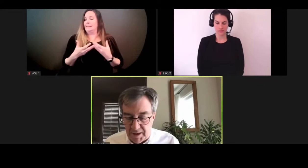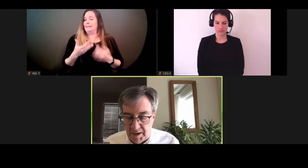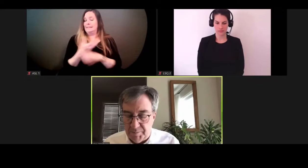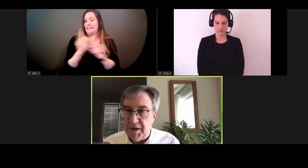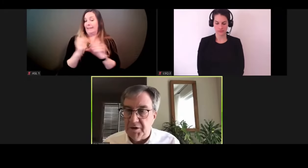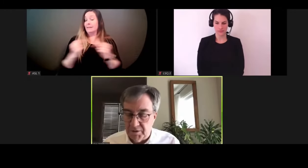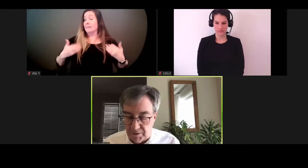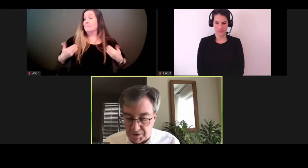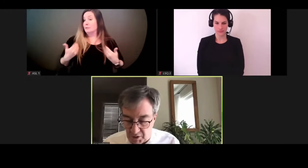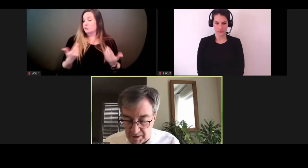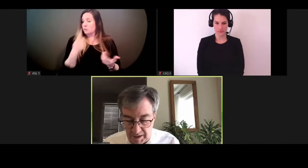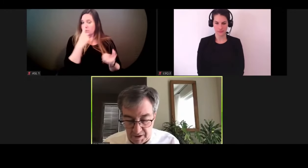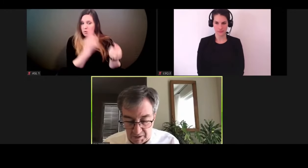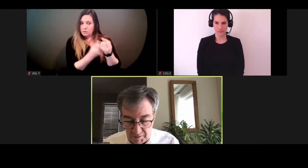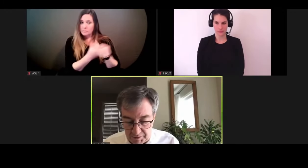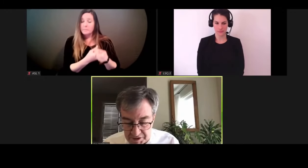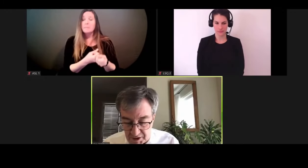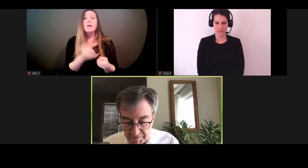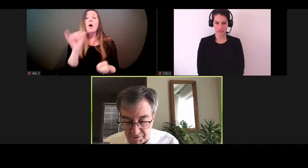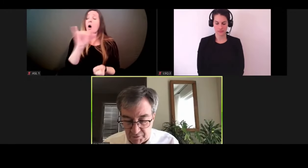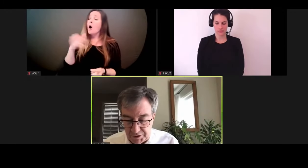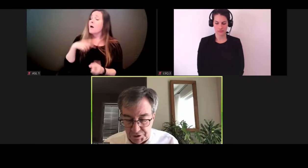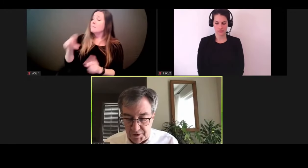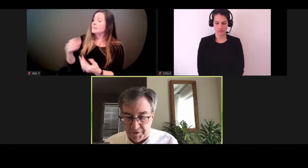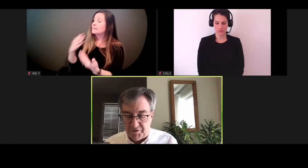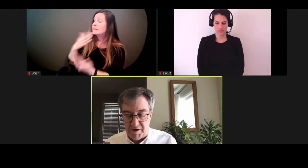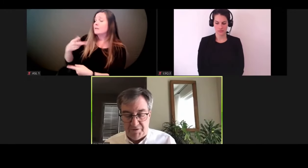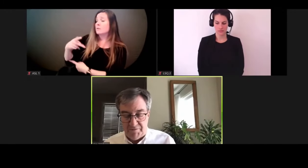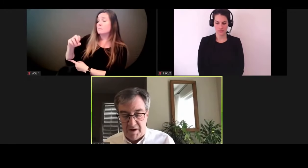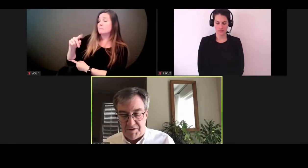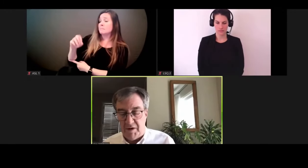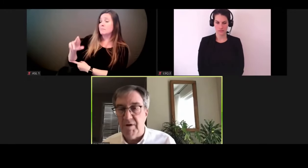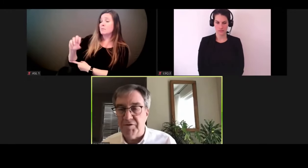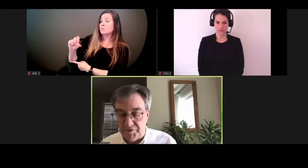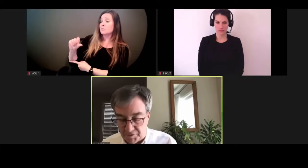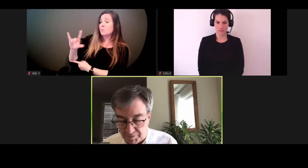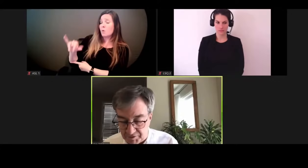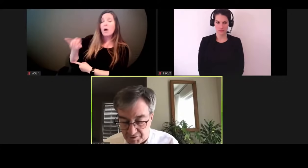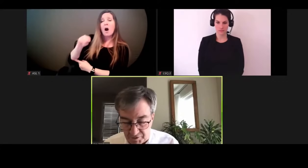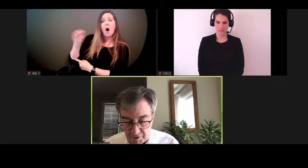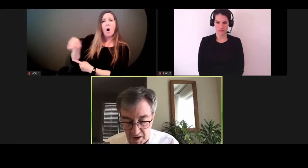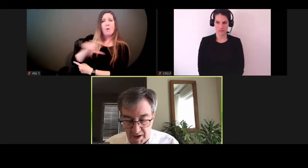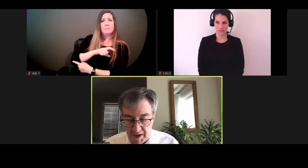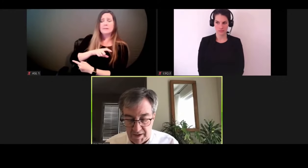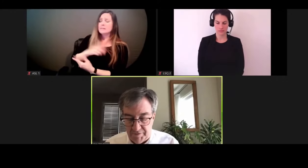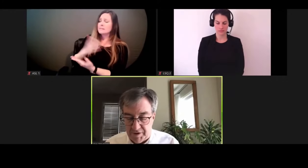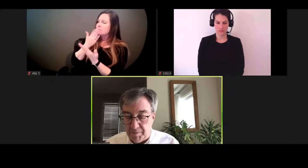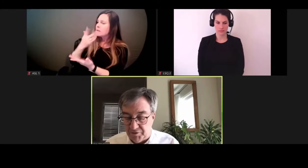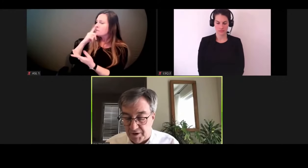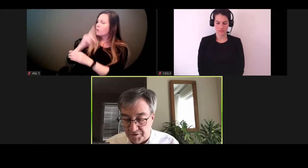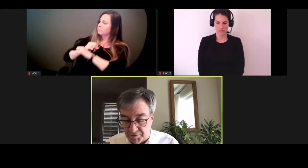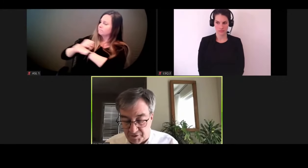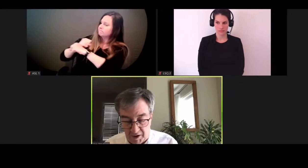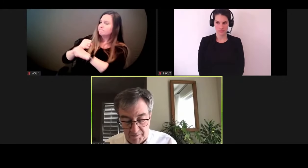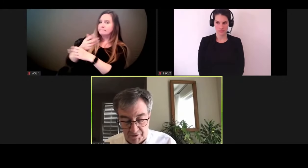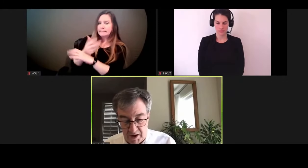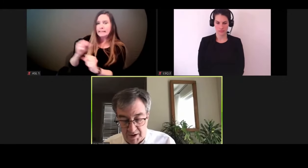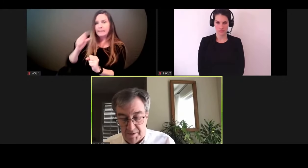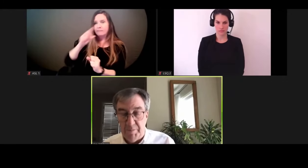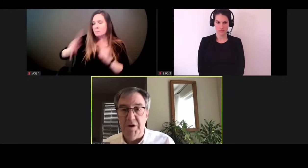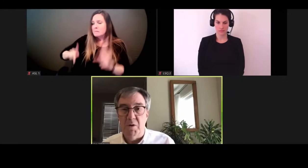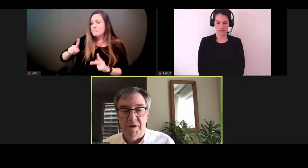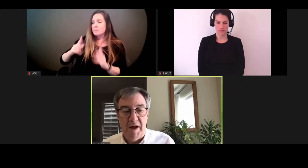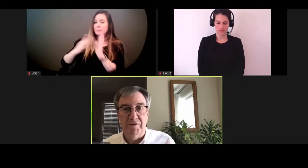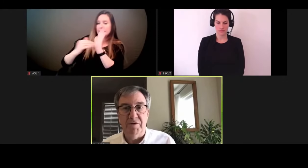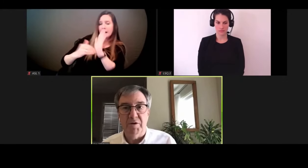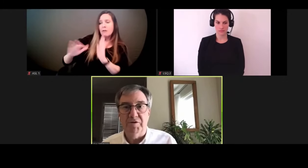commend Peter Slowly and the Ottawa Police Service for ensuring the safety of downtown residents and businesses and of the demonstrators themselves. There